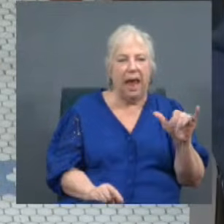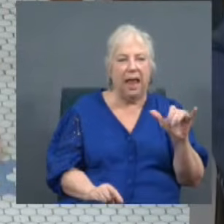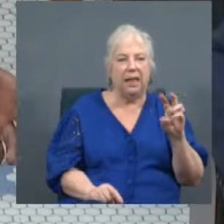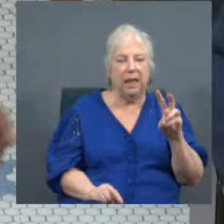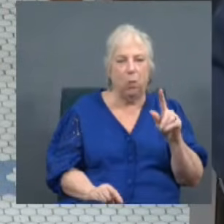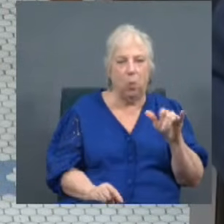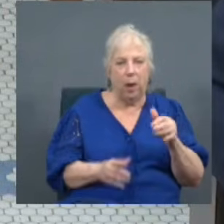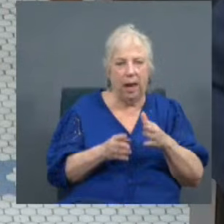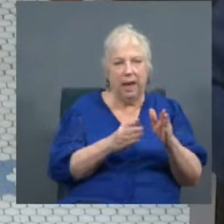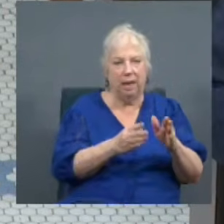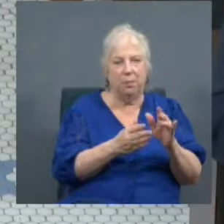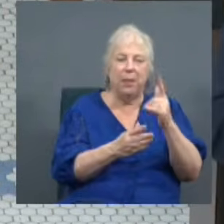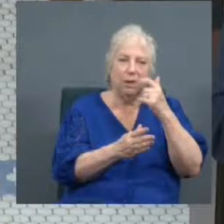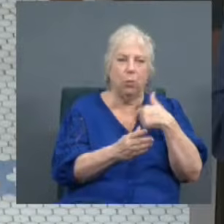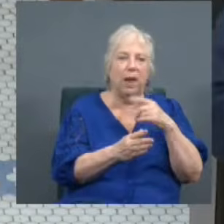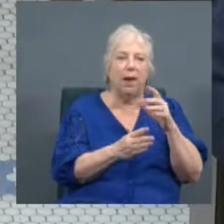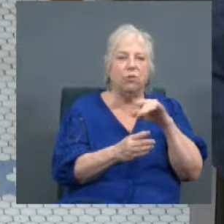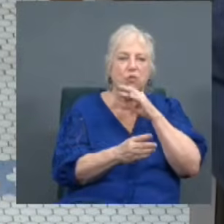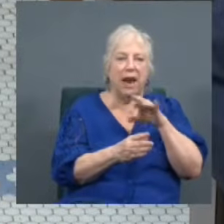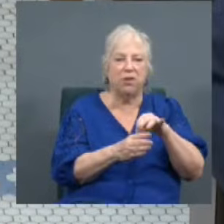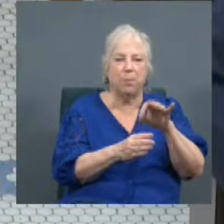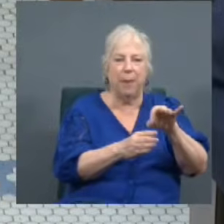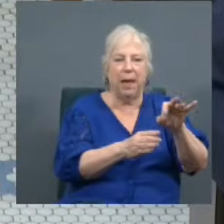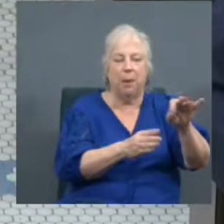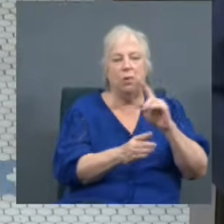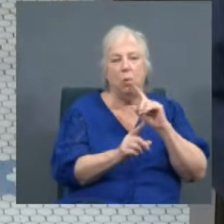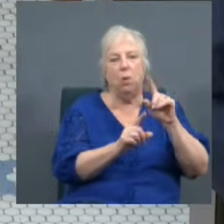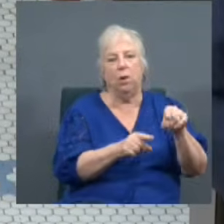have trash pickups in the alley, Yeah. and so we'll